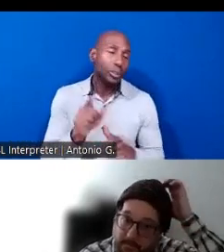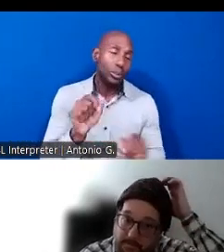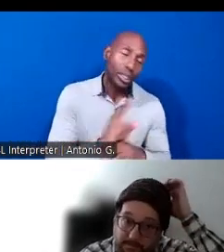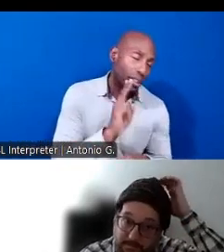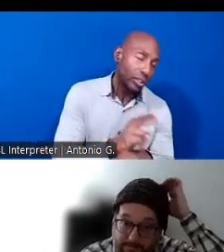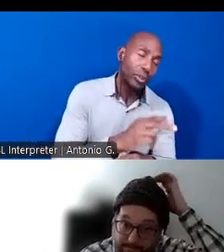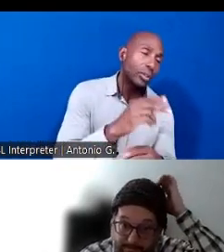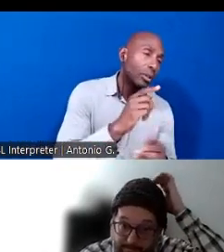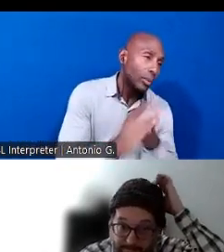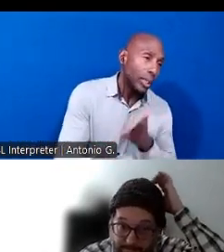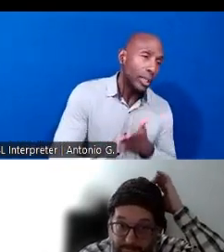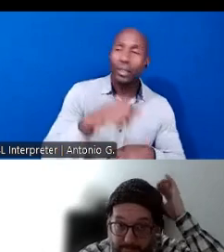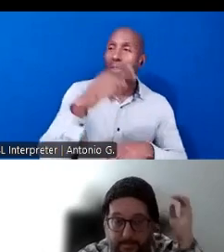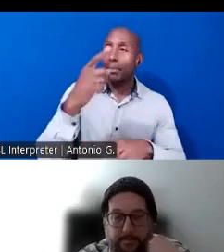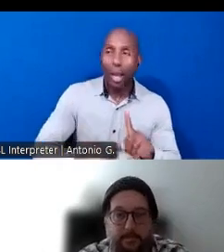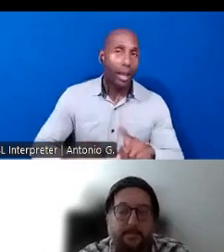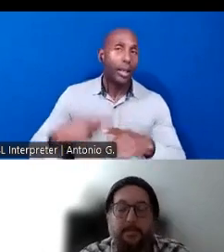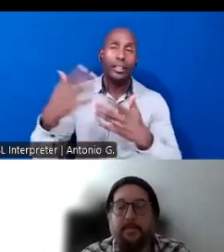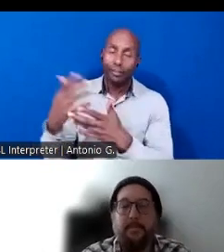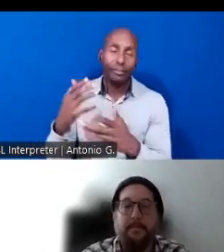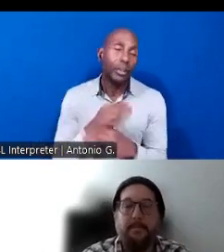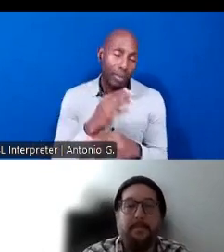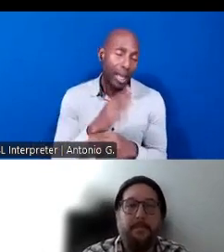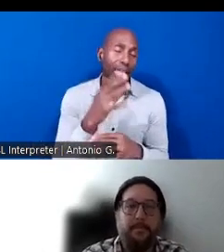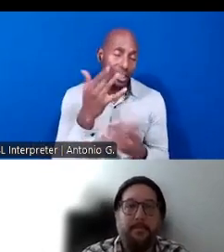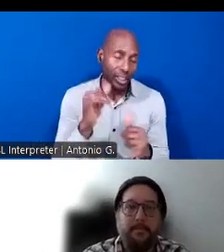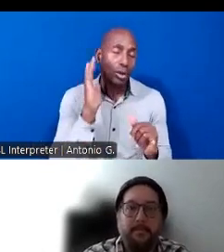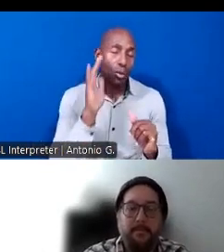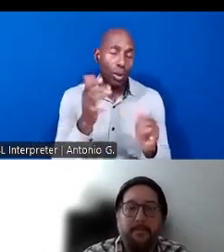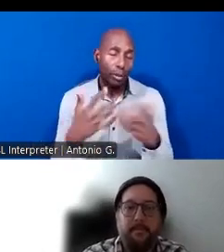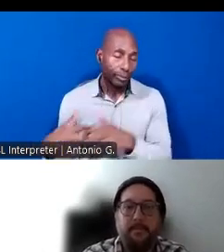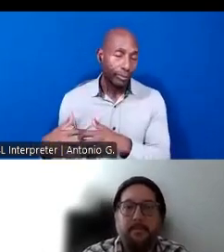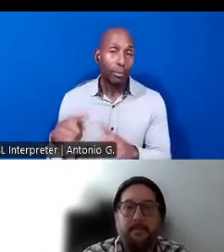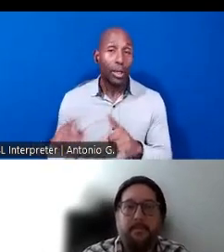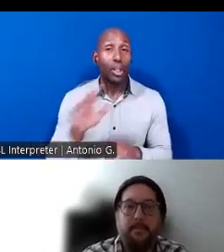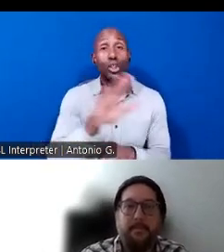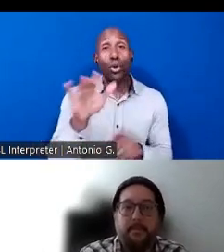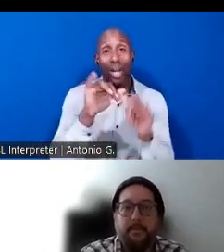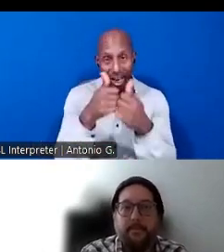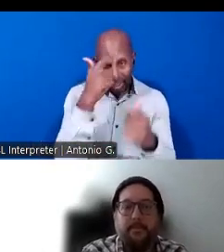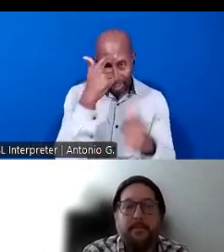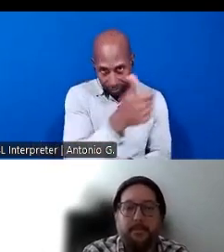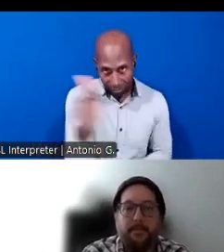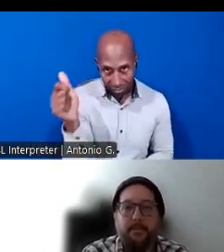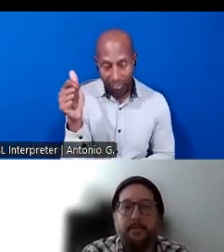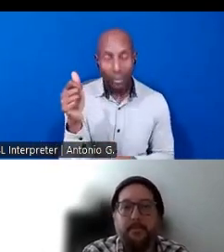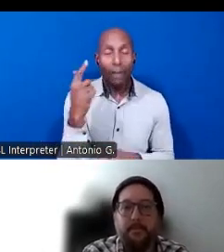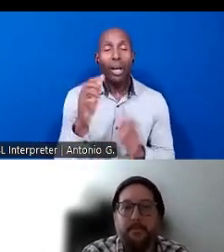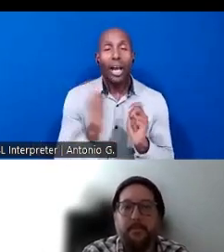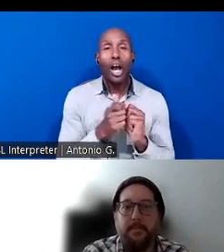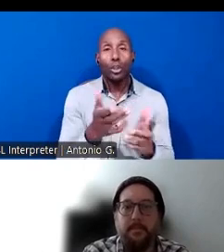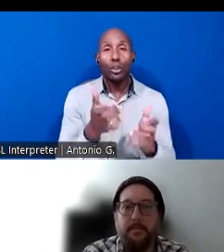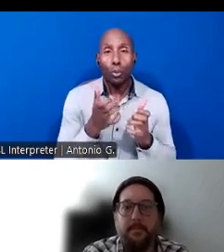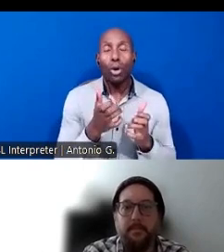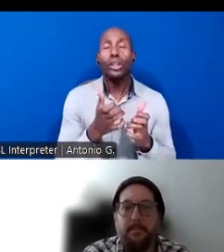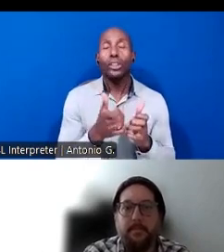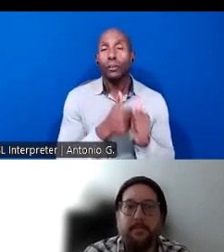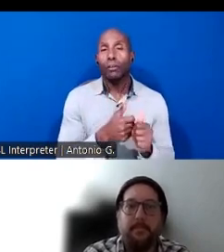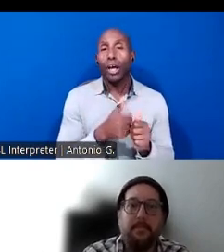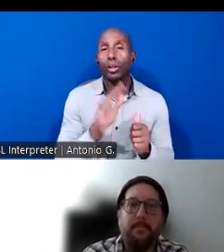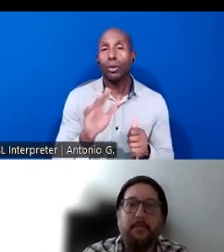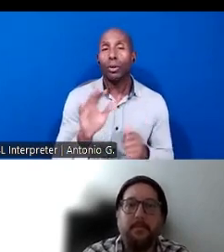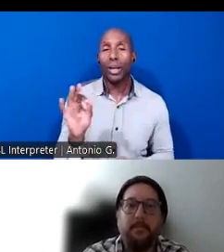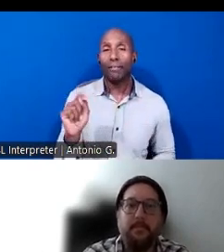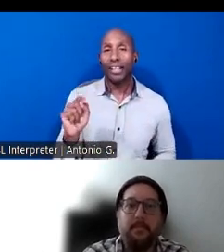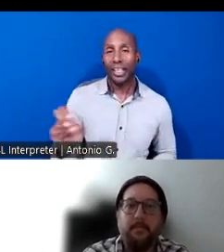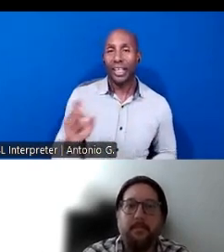So it's really up to your agency how you all want to keep track and calculate FTEs. But we just like to